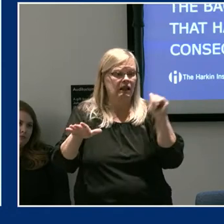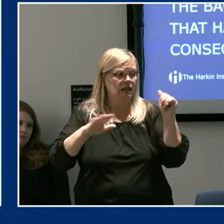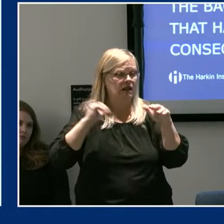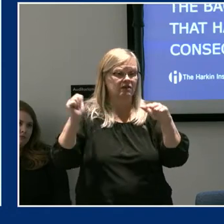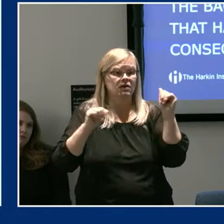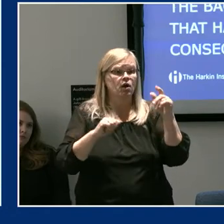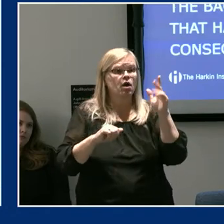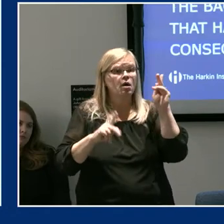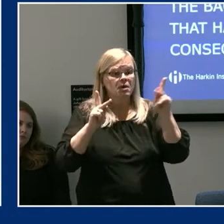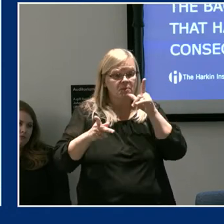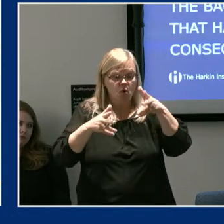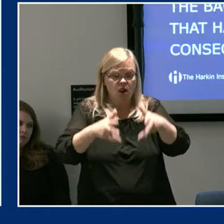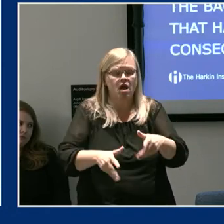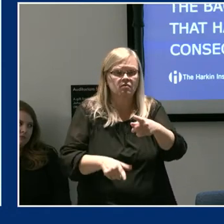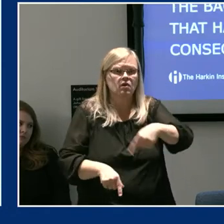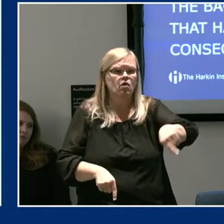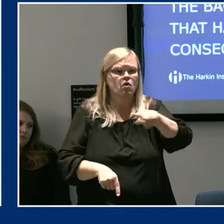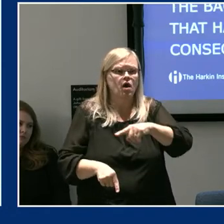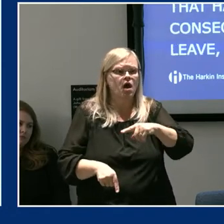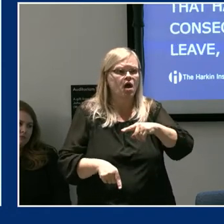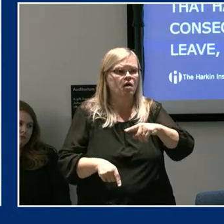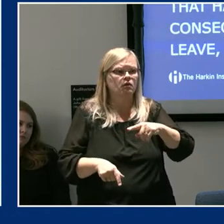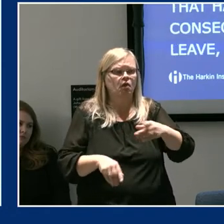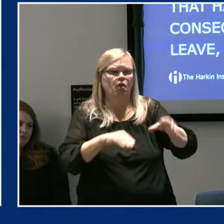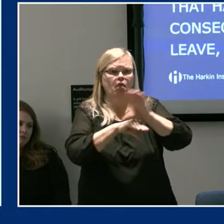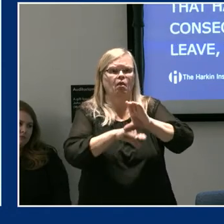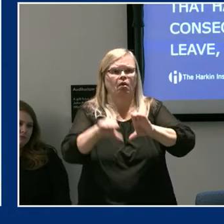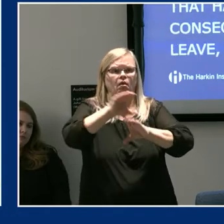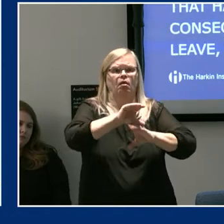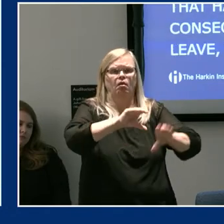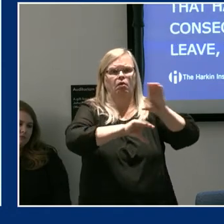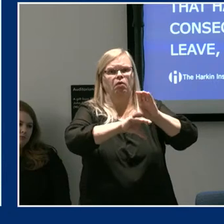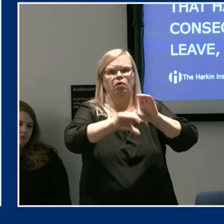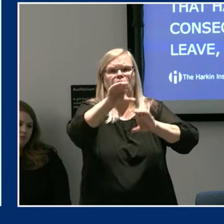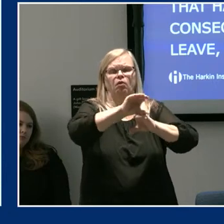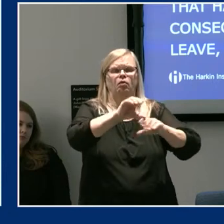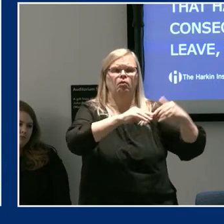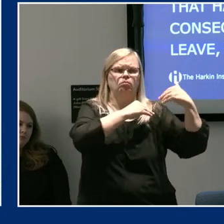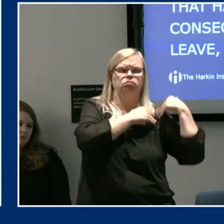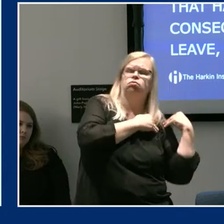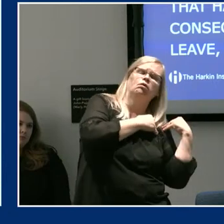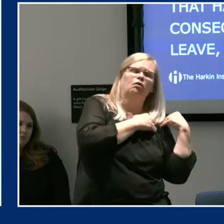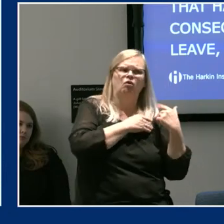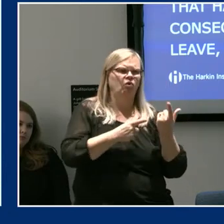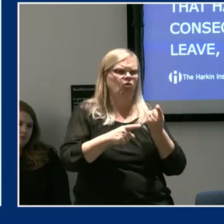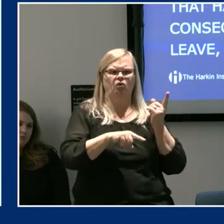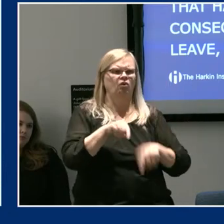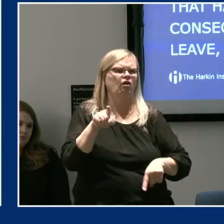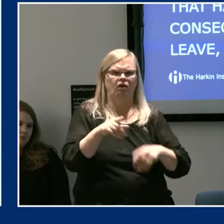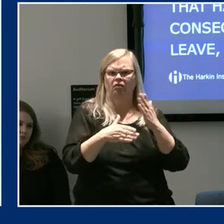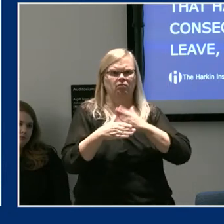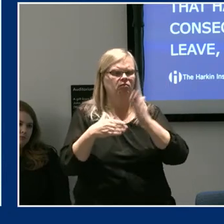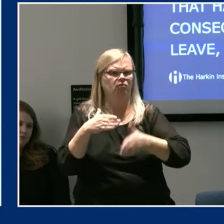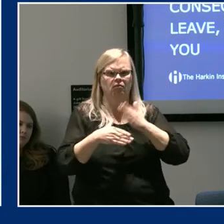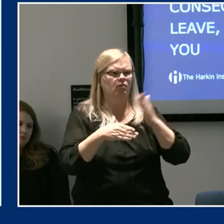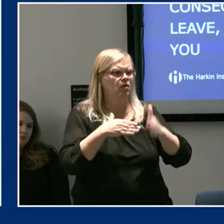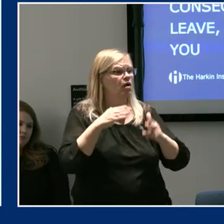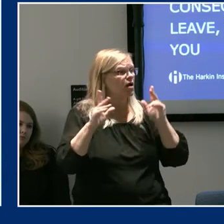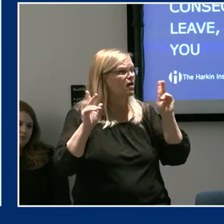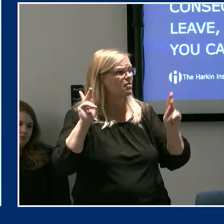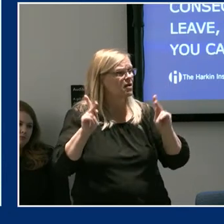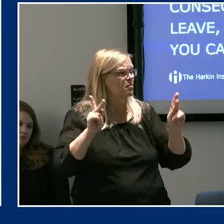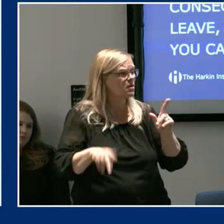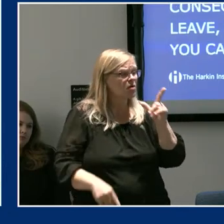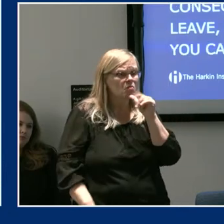are left have workloads that you can imagine are untenable. And then people